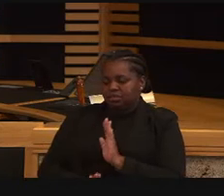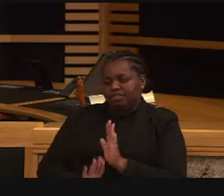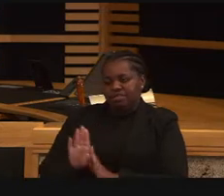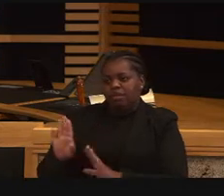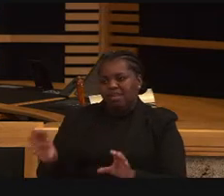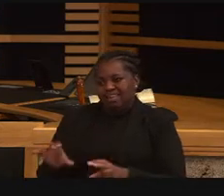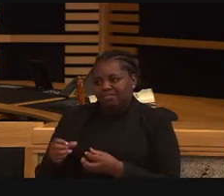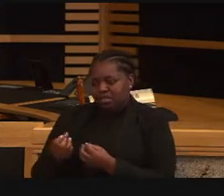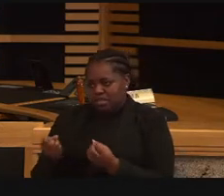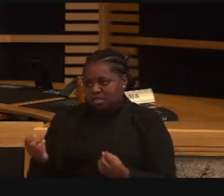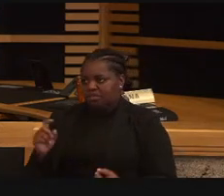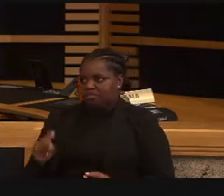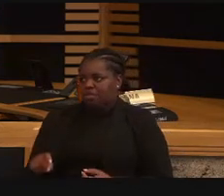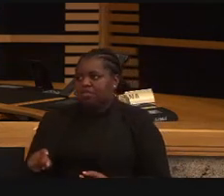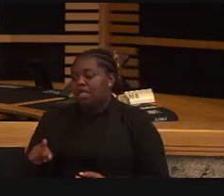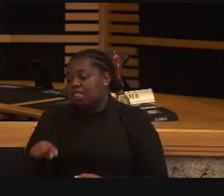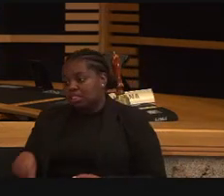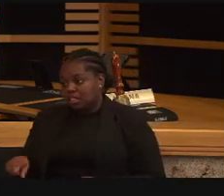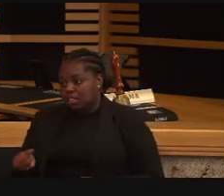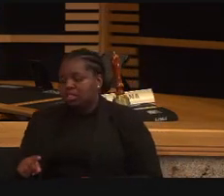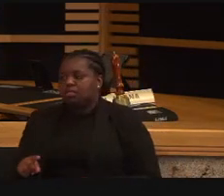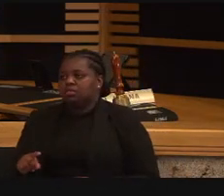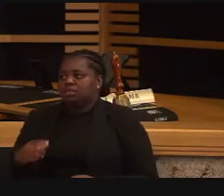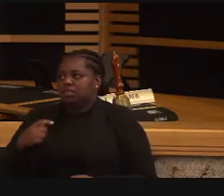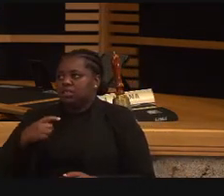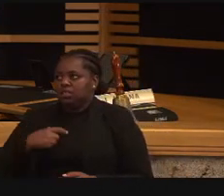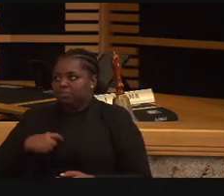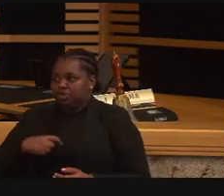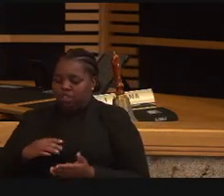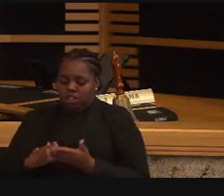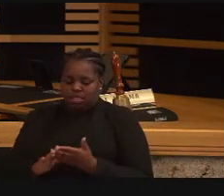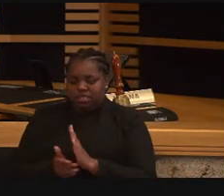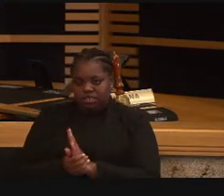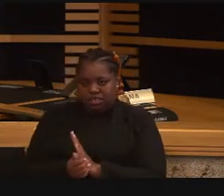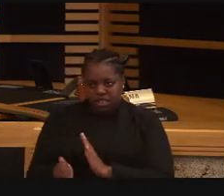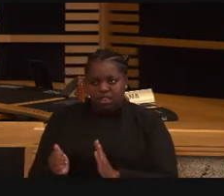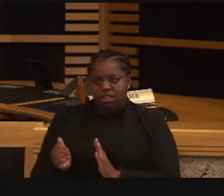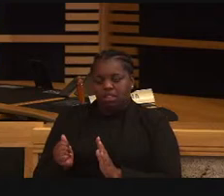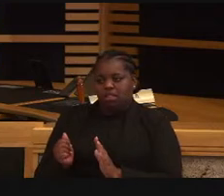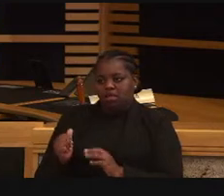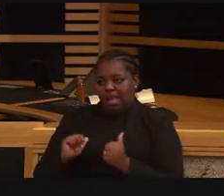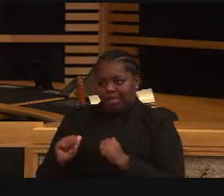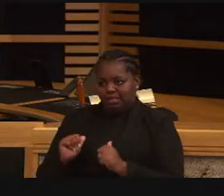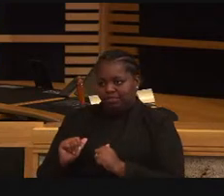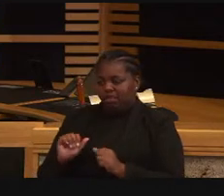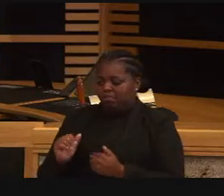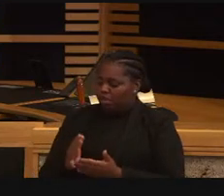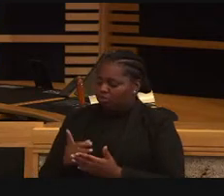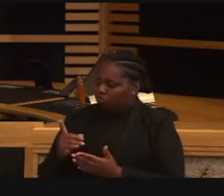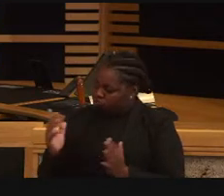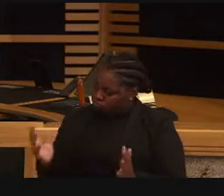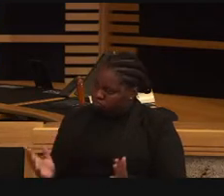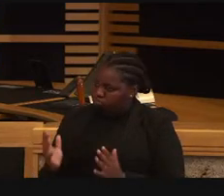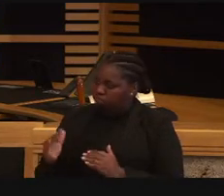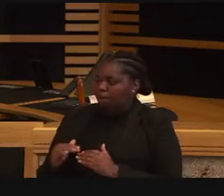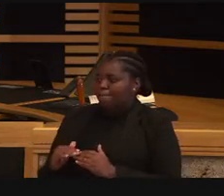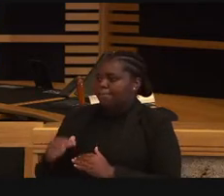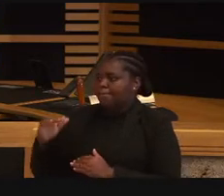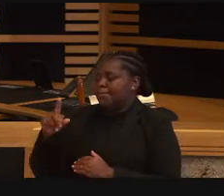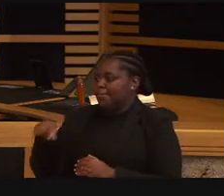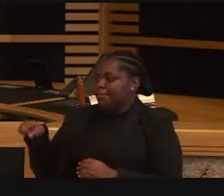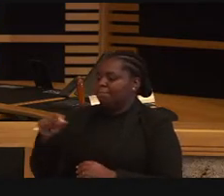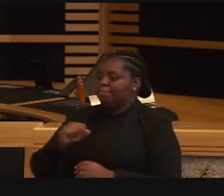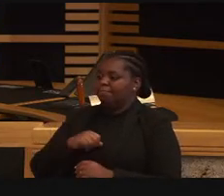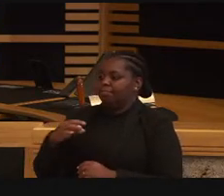activities. These personal and skill development activities would address and enhance law enforcement